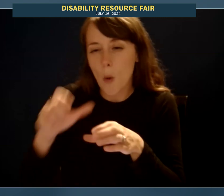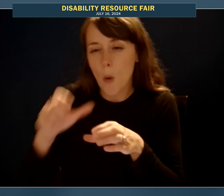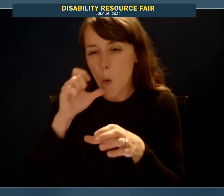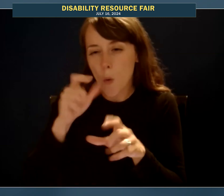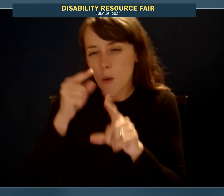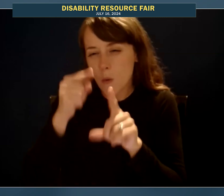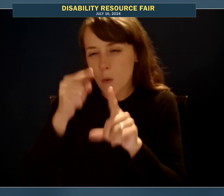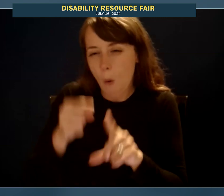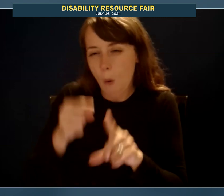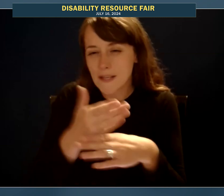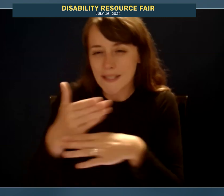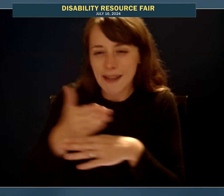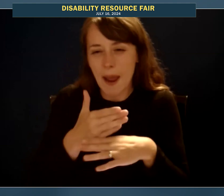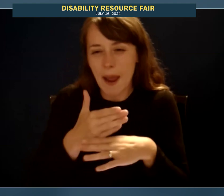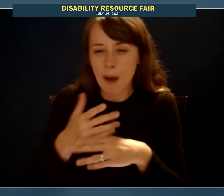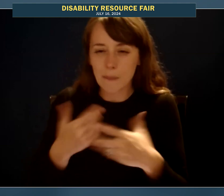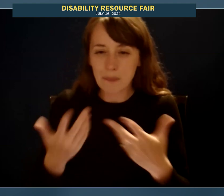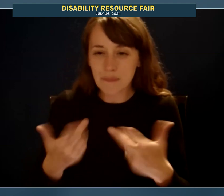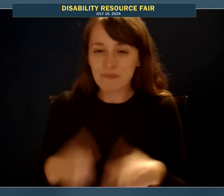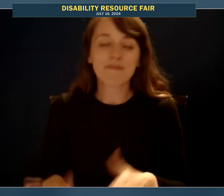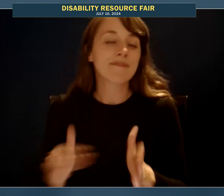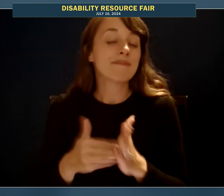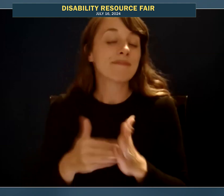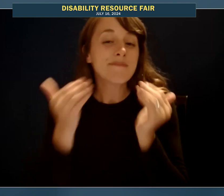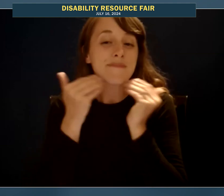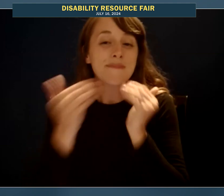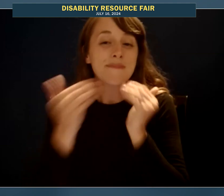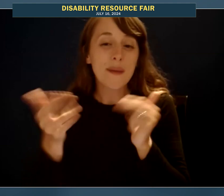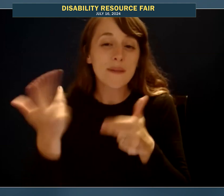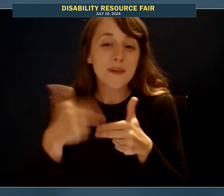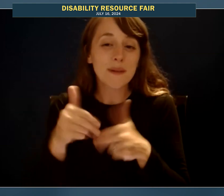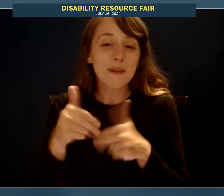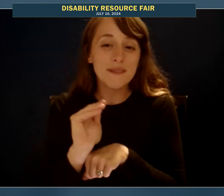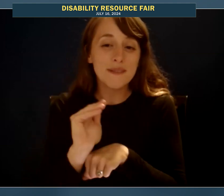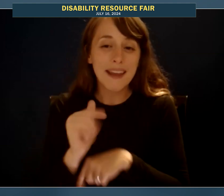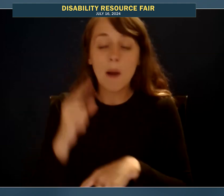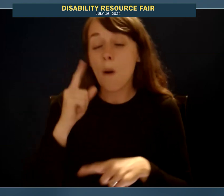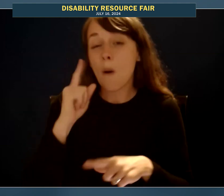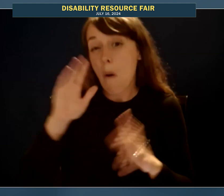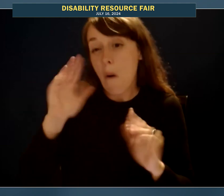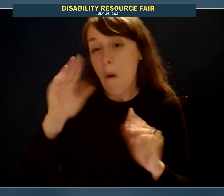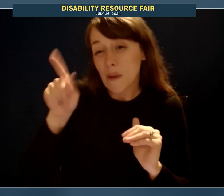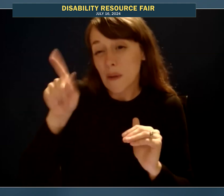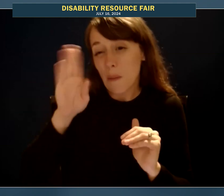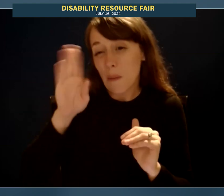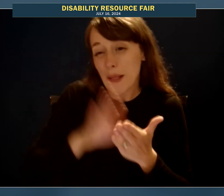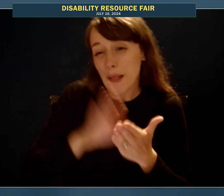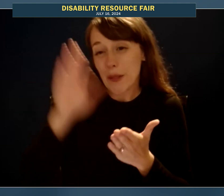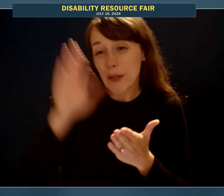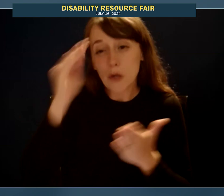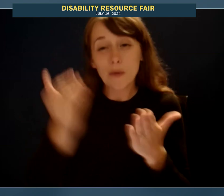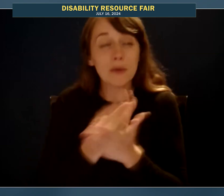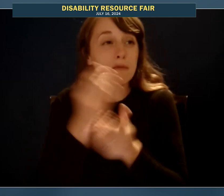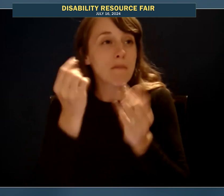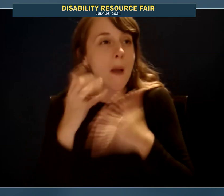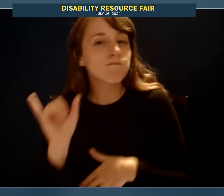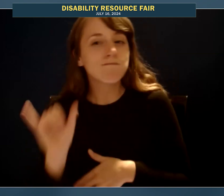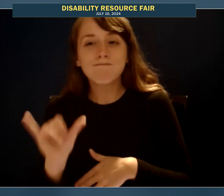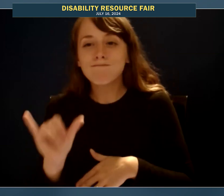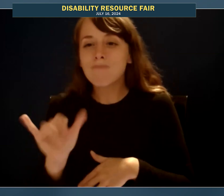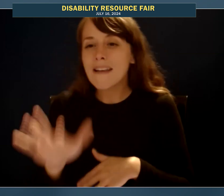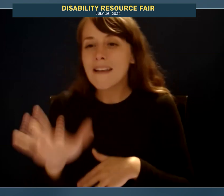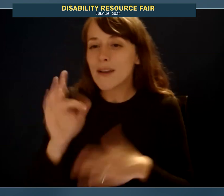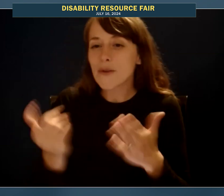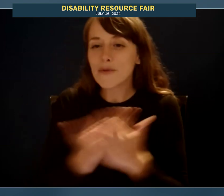So again, thank you so much for being here this evening. I hope you learn something new and find a new resource that supports